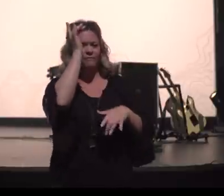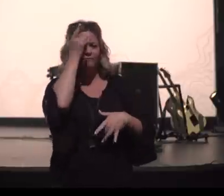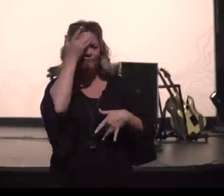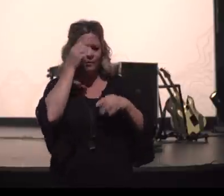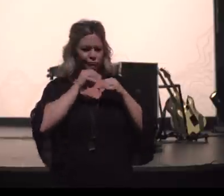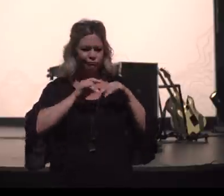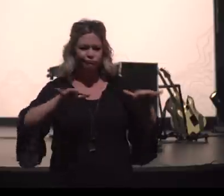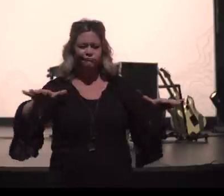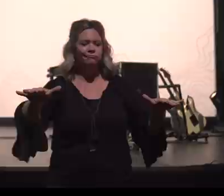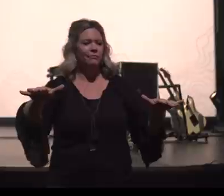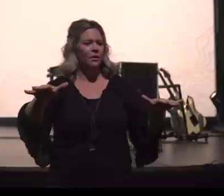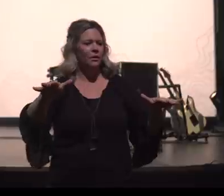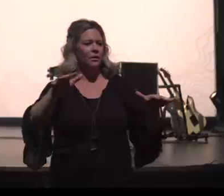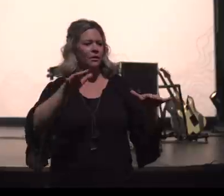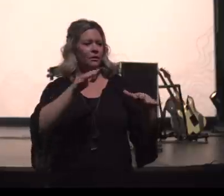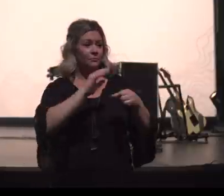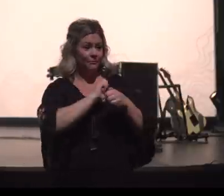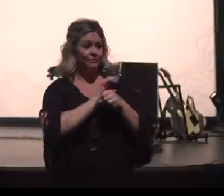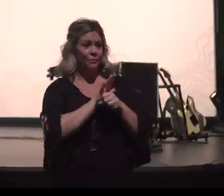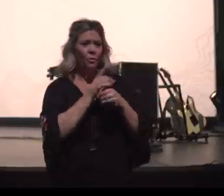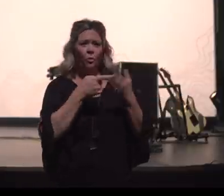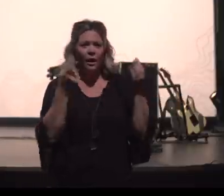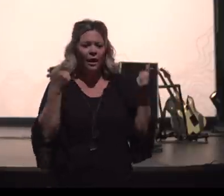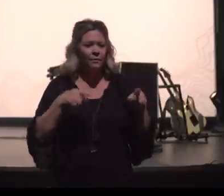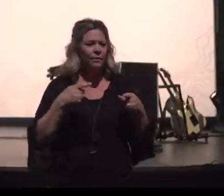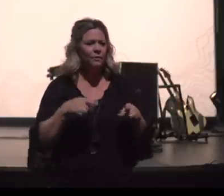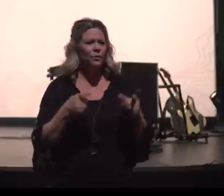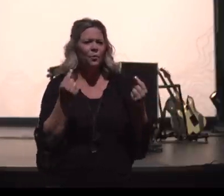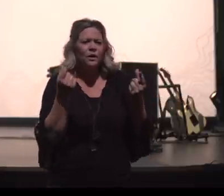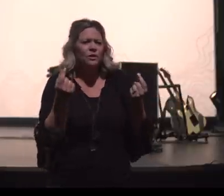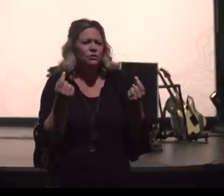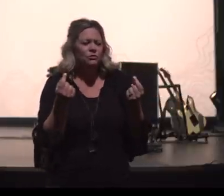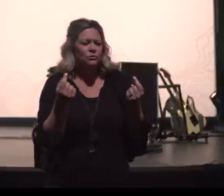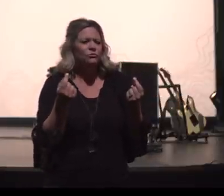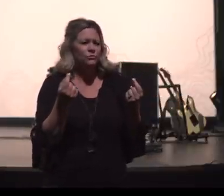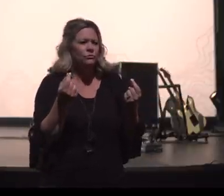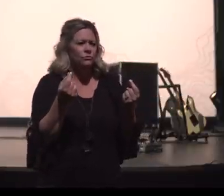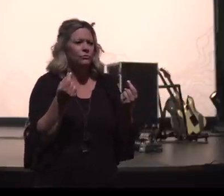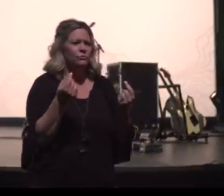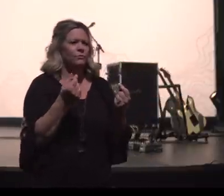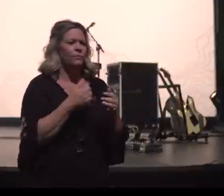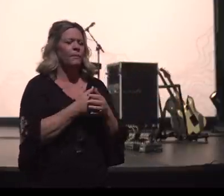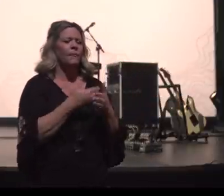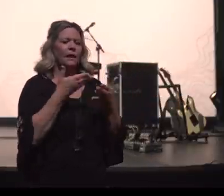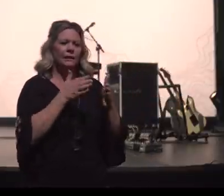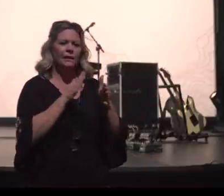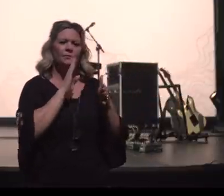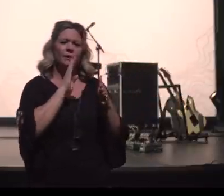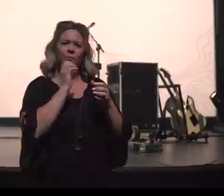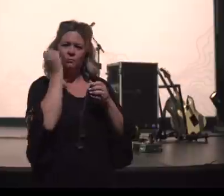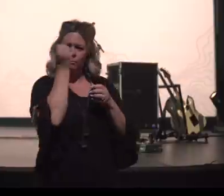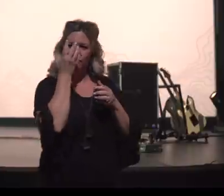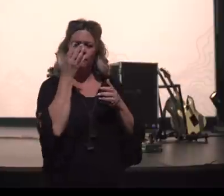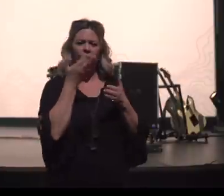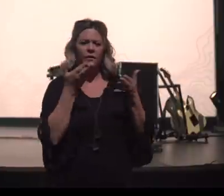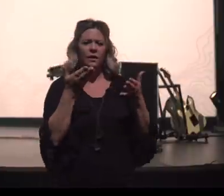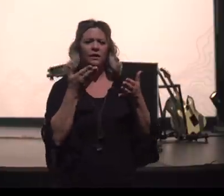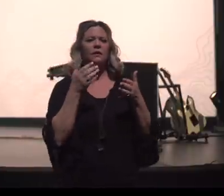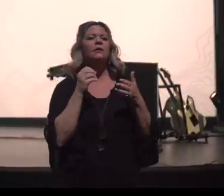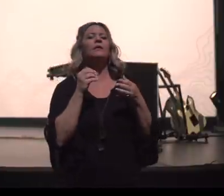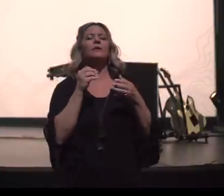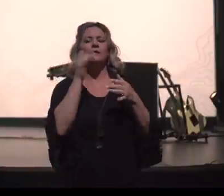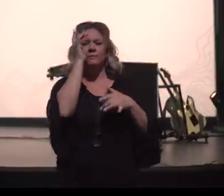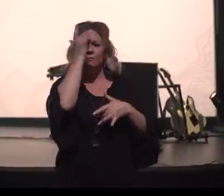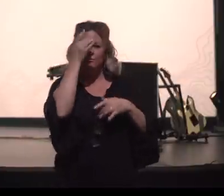And you know what the pandemic did? And this is, by the way, a beautiful thing if you'll let it be this in your life. The pandemic began to strip